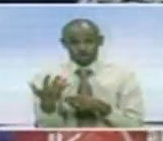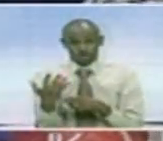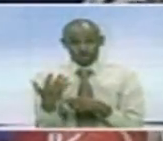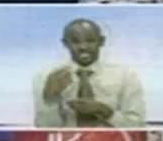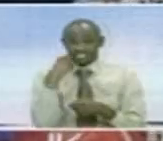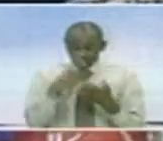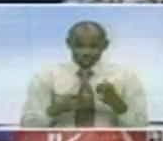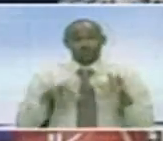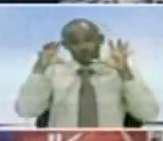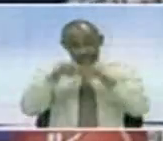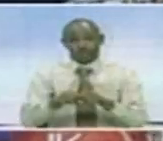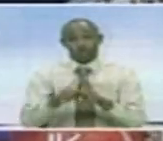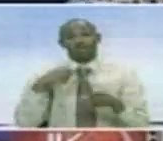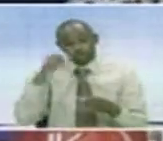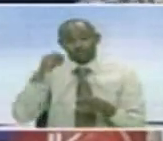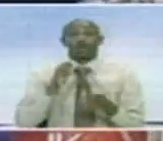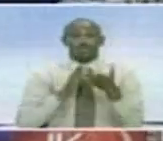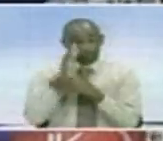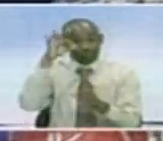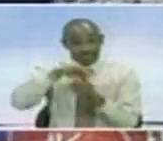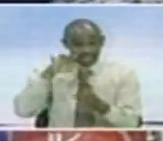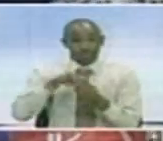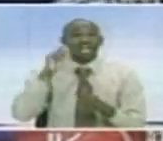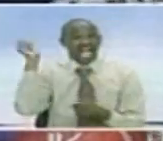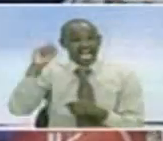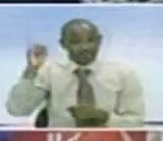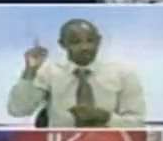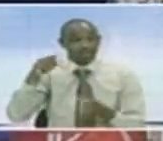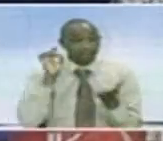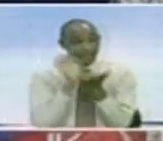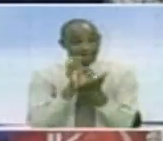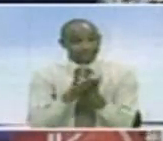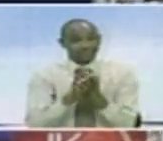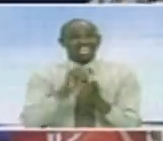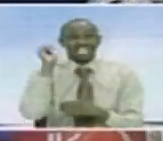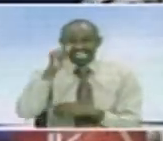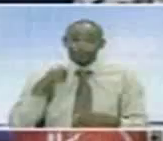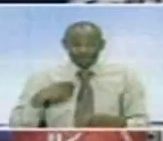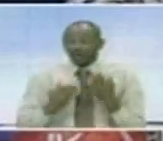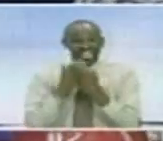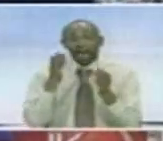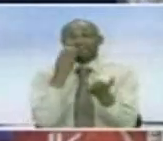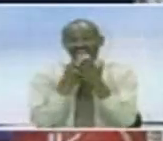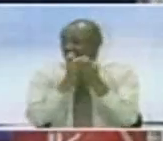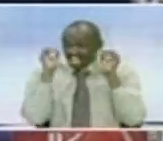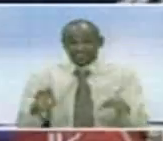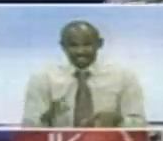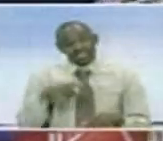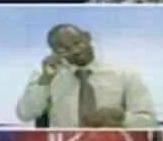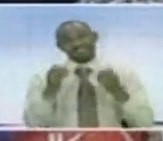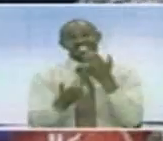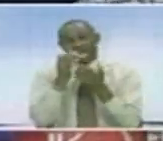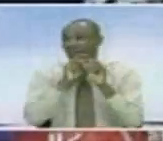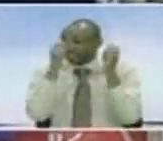to overthrow through the ballot the KANU regime. Kenyans did not care about money. They did not care